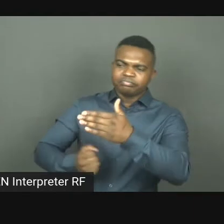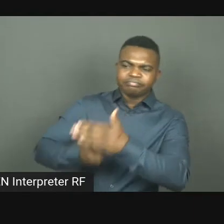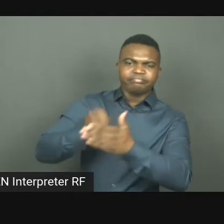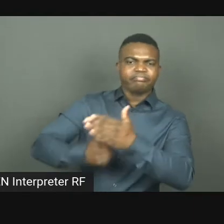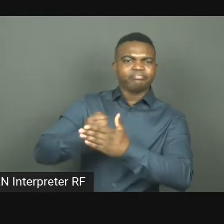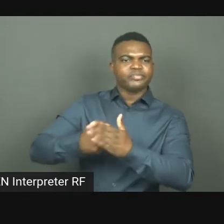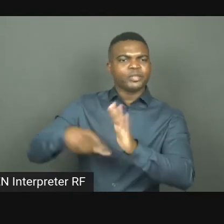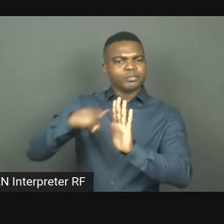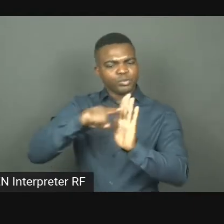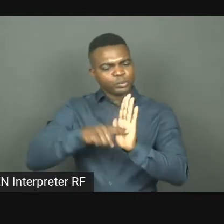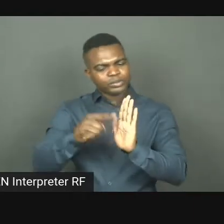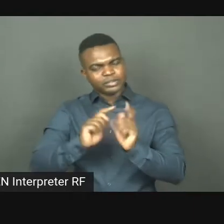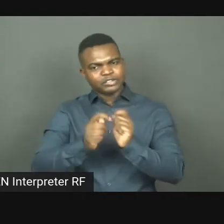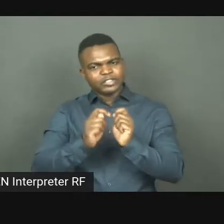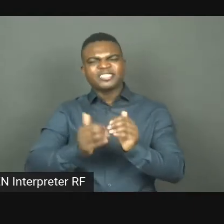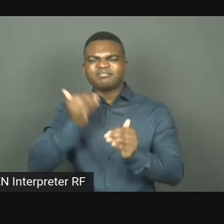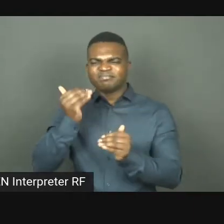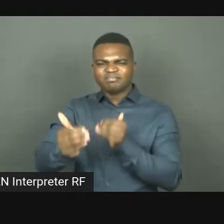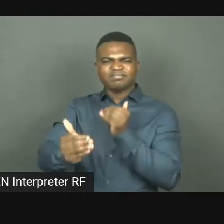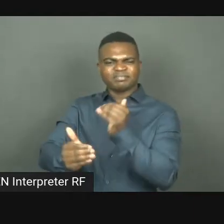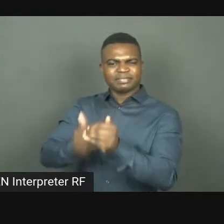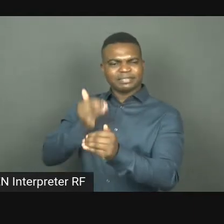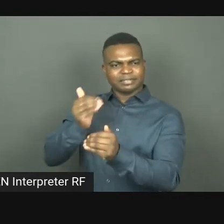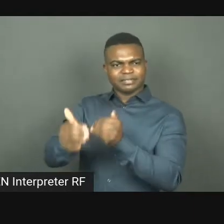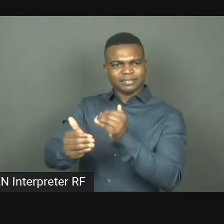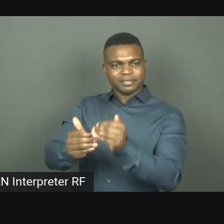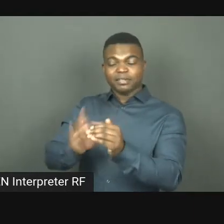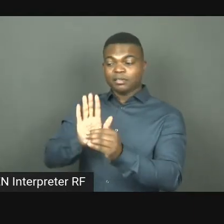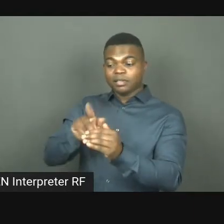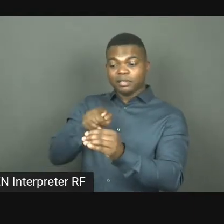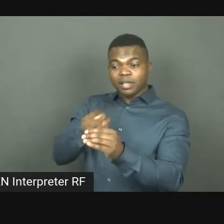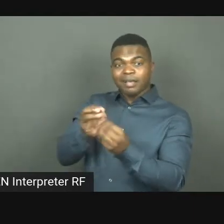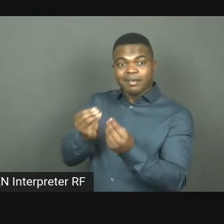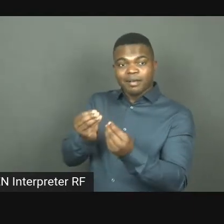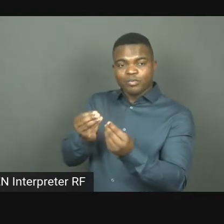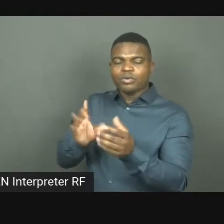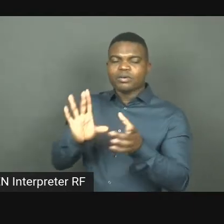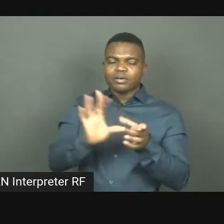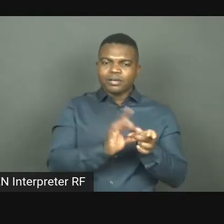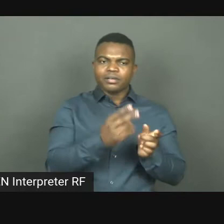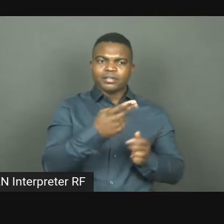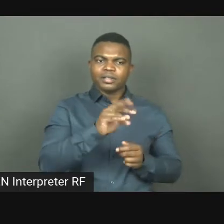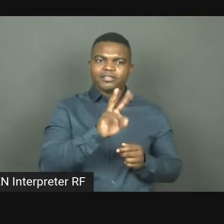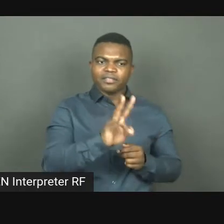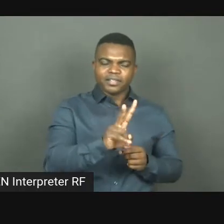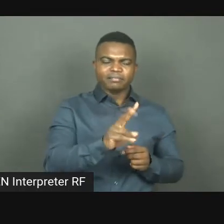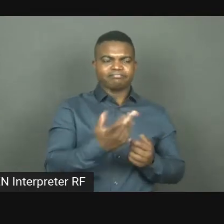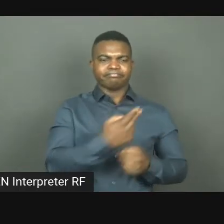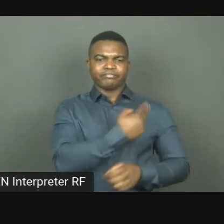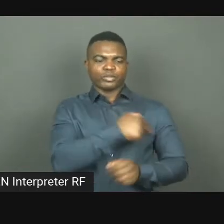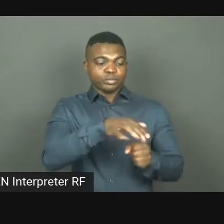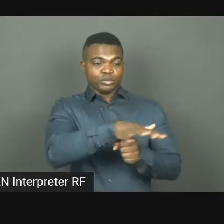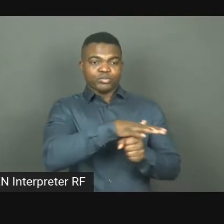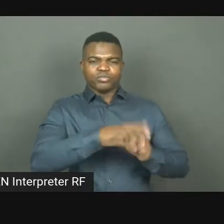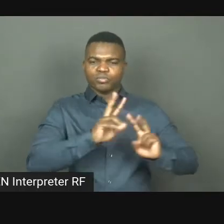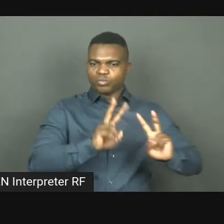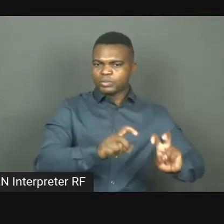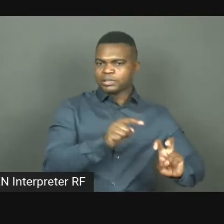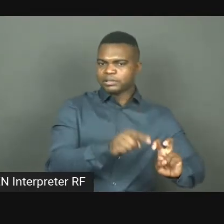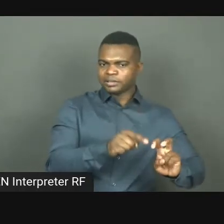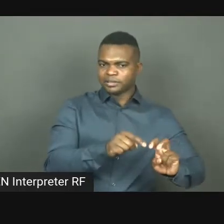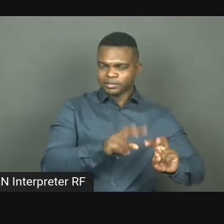medical provider. And that expands beyond clinical relationships between provider and patient